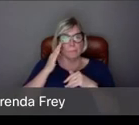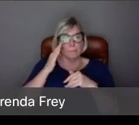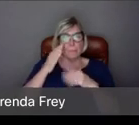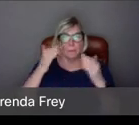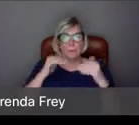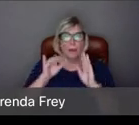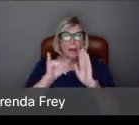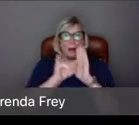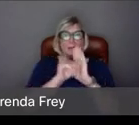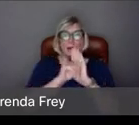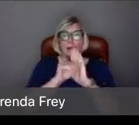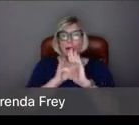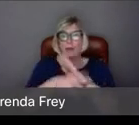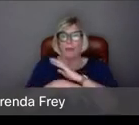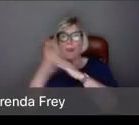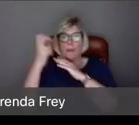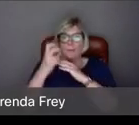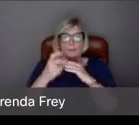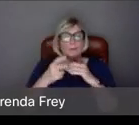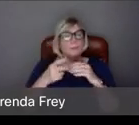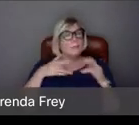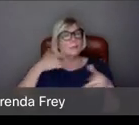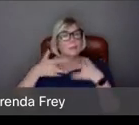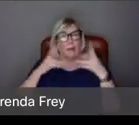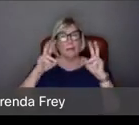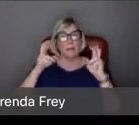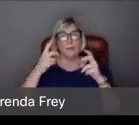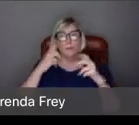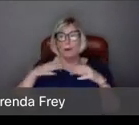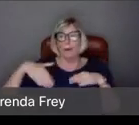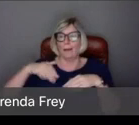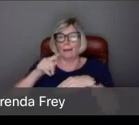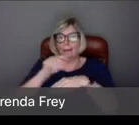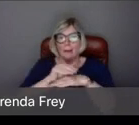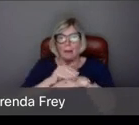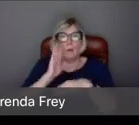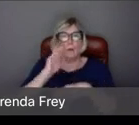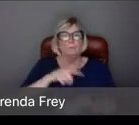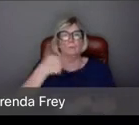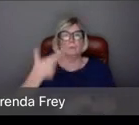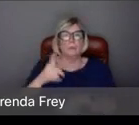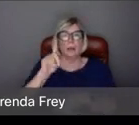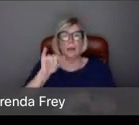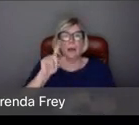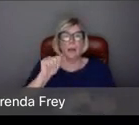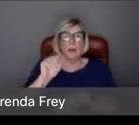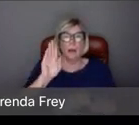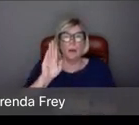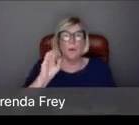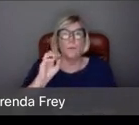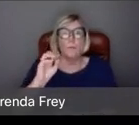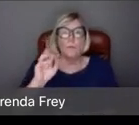to identity theft, another super exciting topic for this late at night. So I'm going to turn it over to Lila Bohr, who's going to take it from